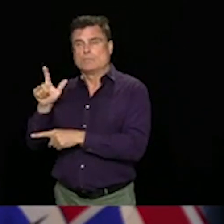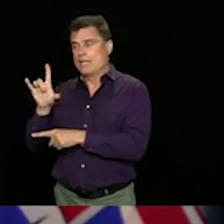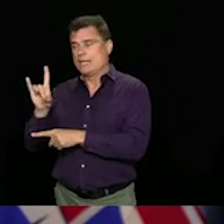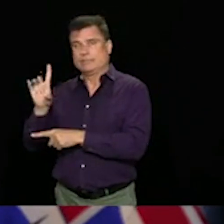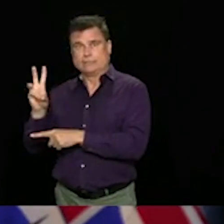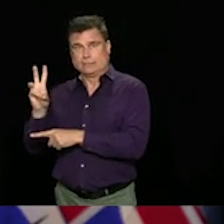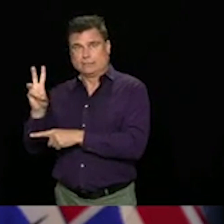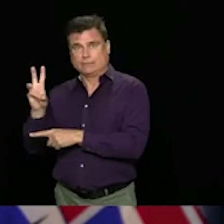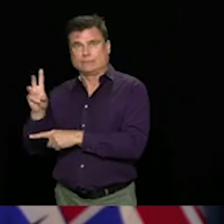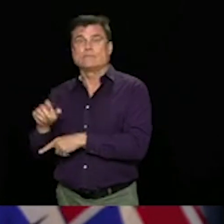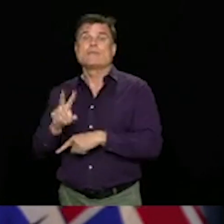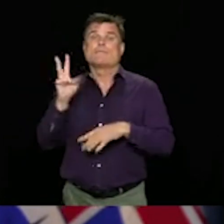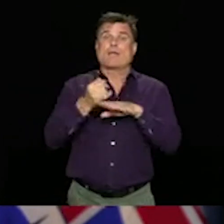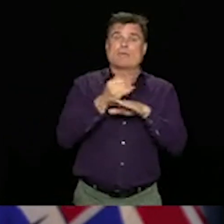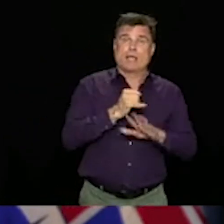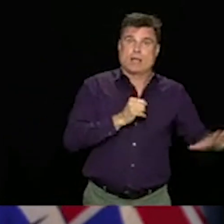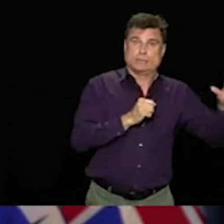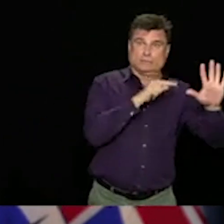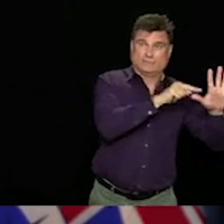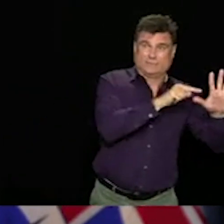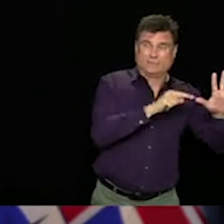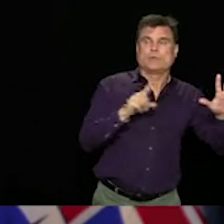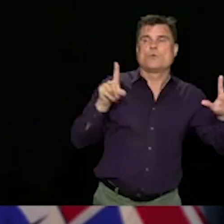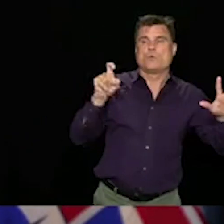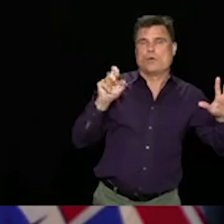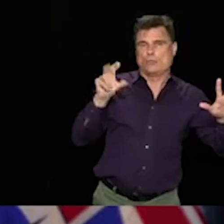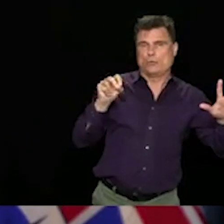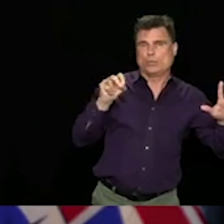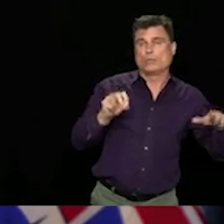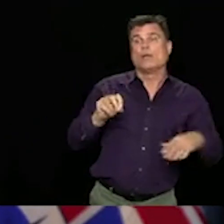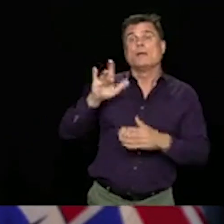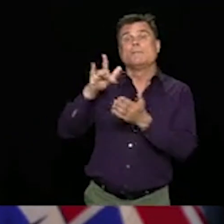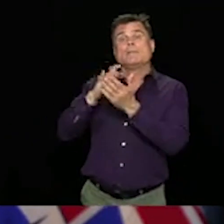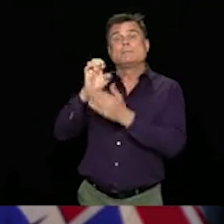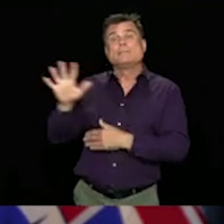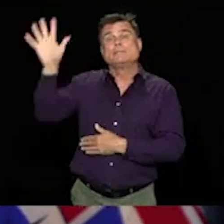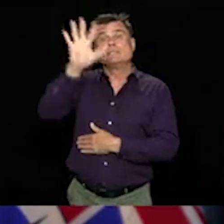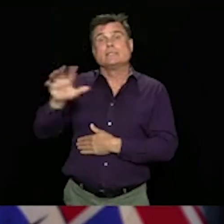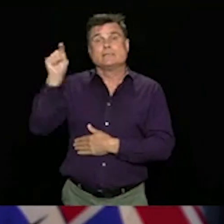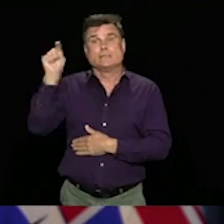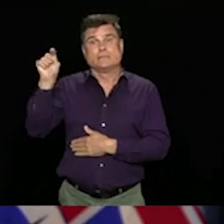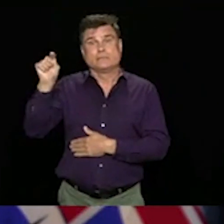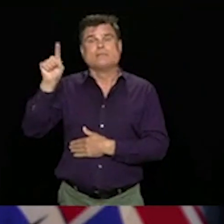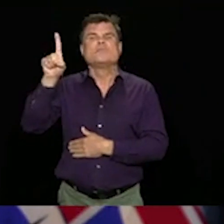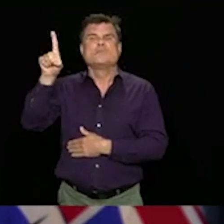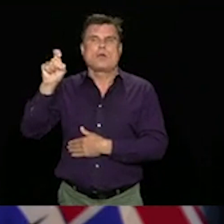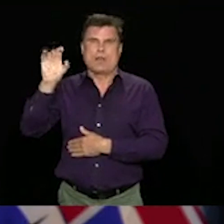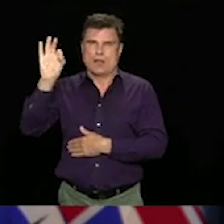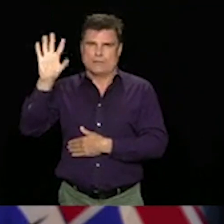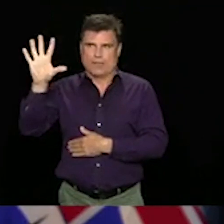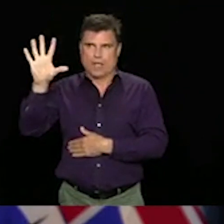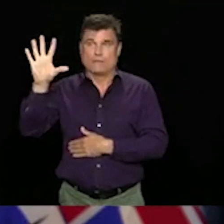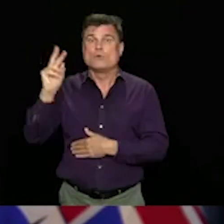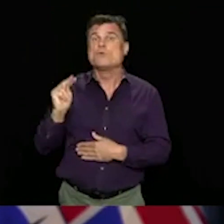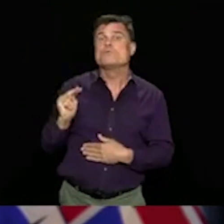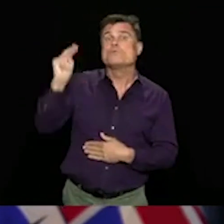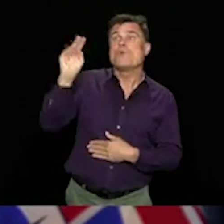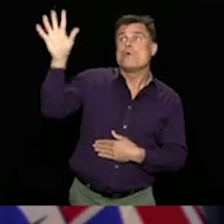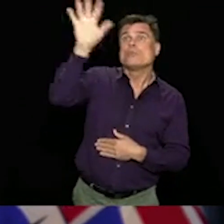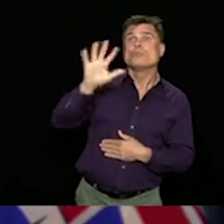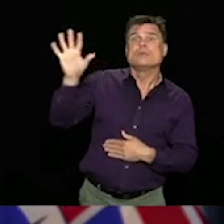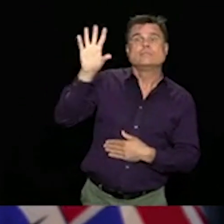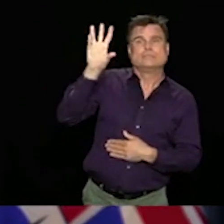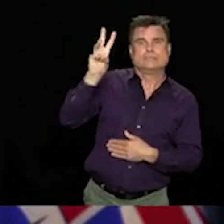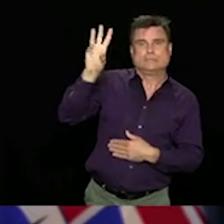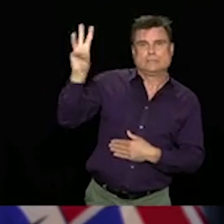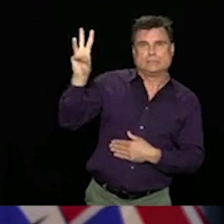1,386 people in the Fraser Health Region, 130 people on Vancouver Island Health Region, 195 people in